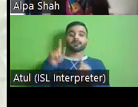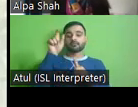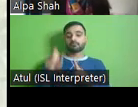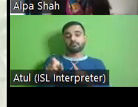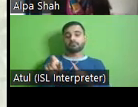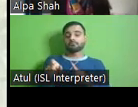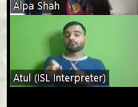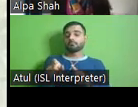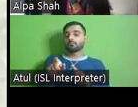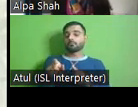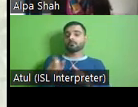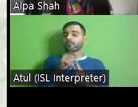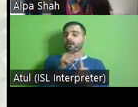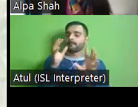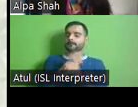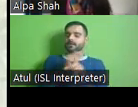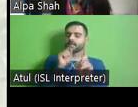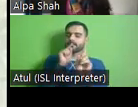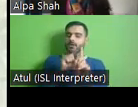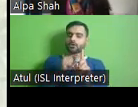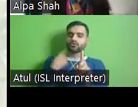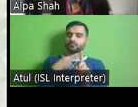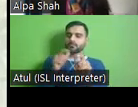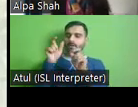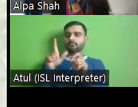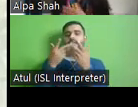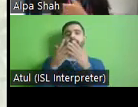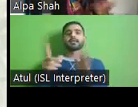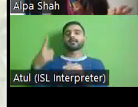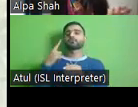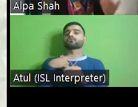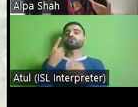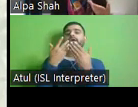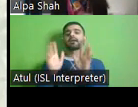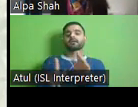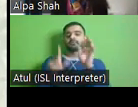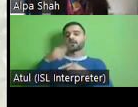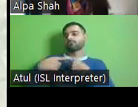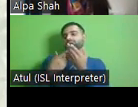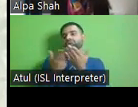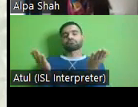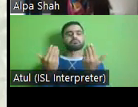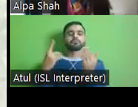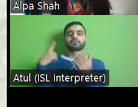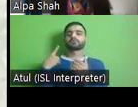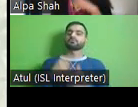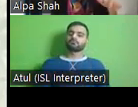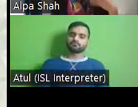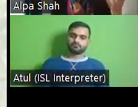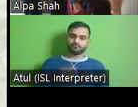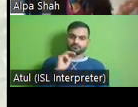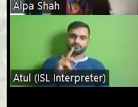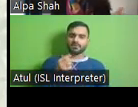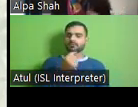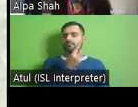be to miss the point, I think, that anyone can be a leader, and leadership rests in everybody. Okay, there are